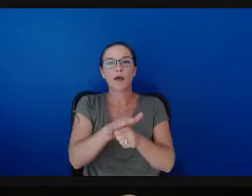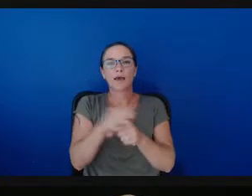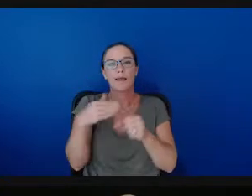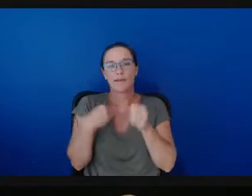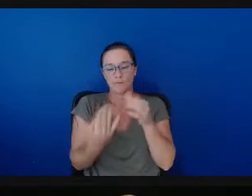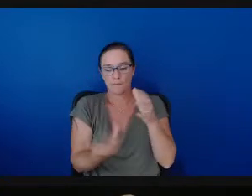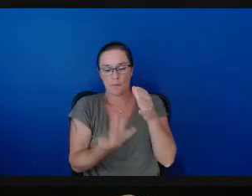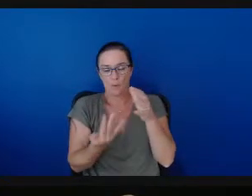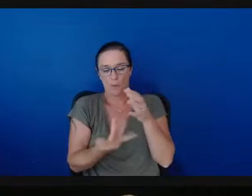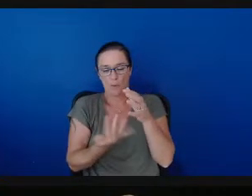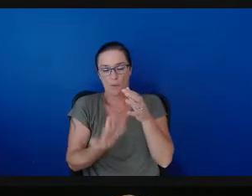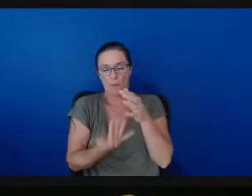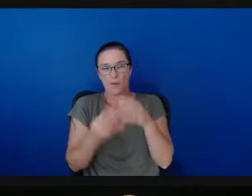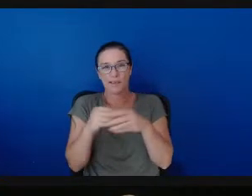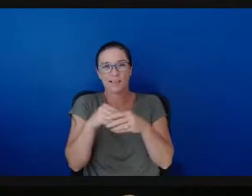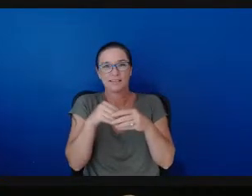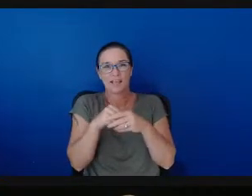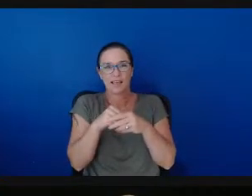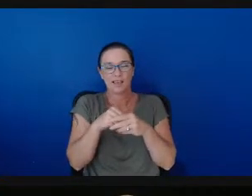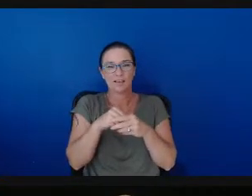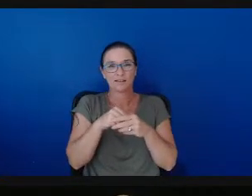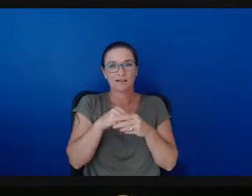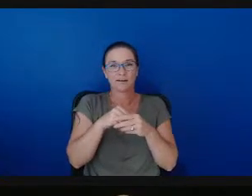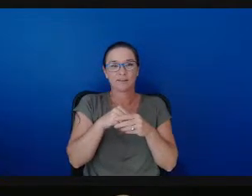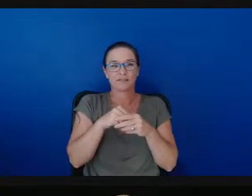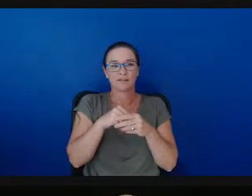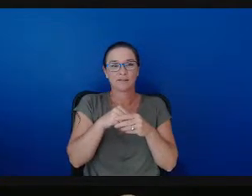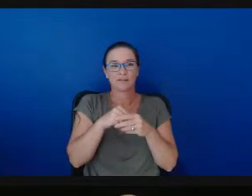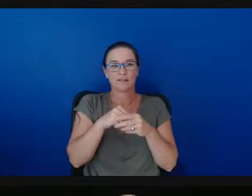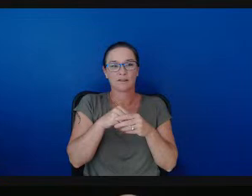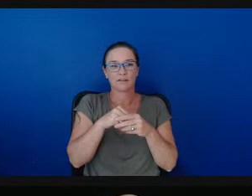it, and